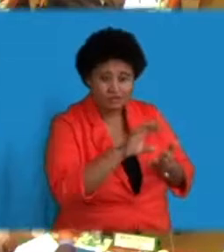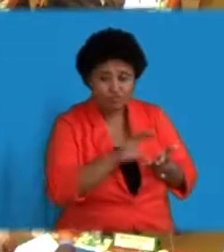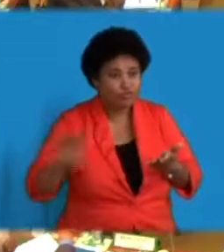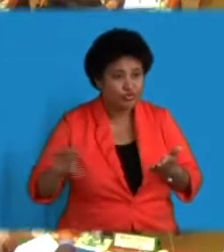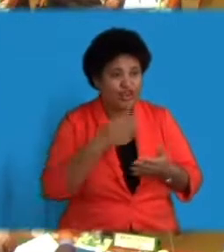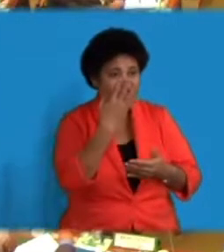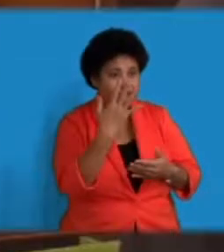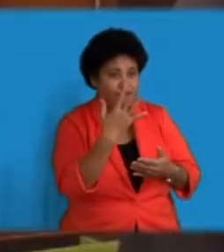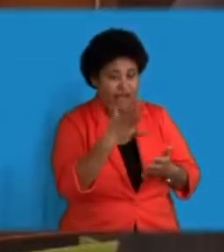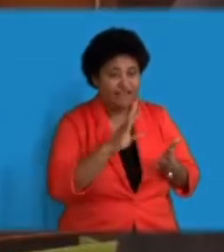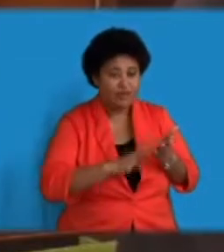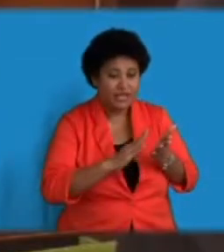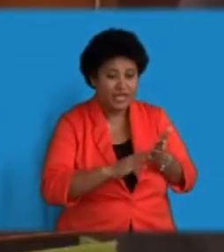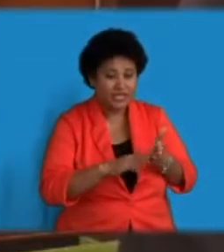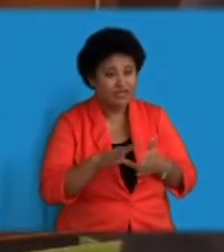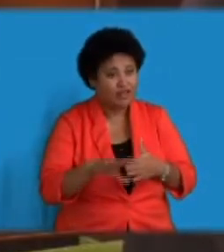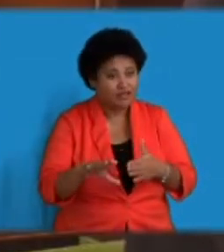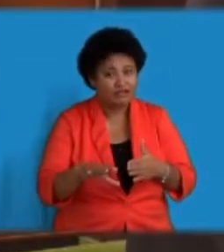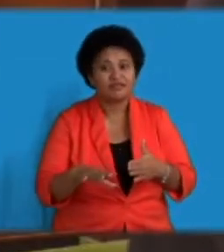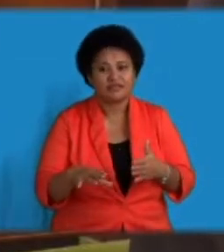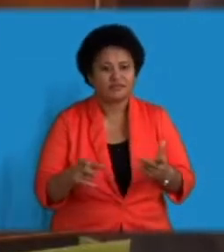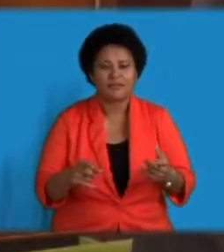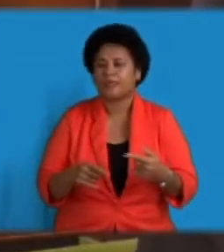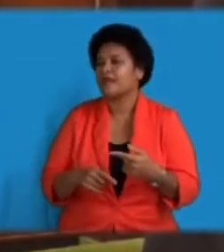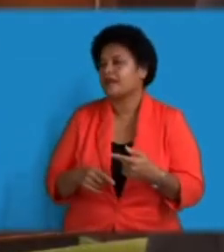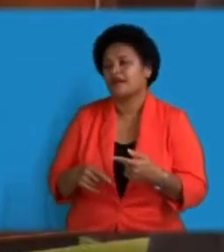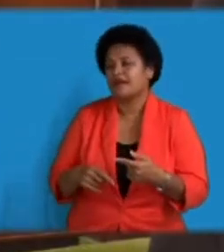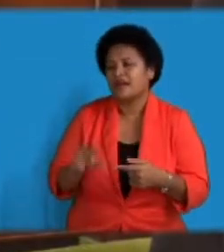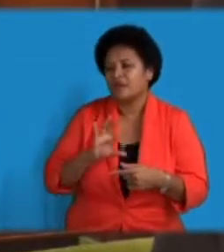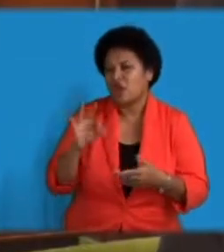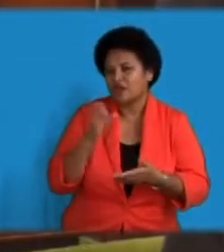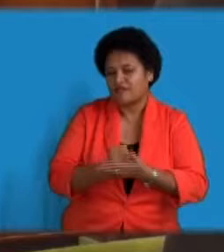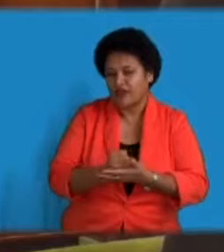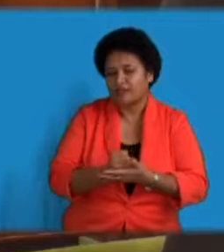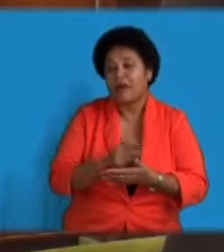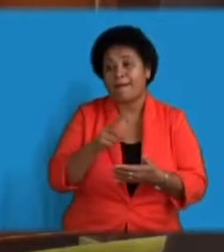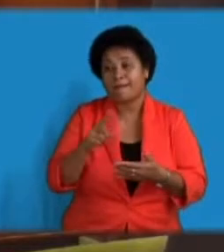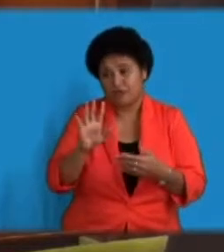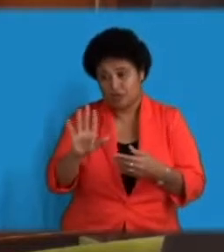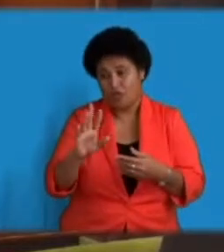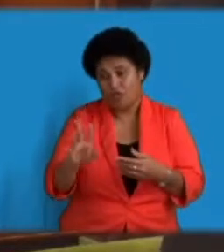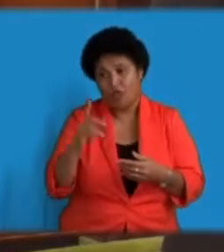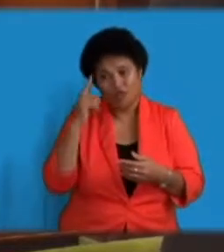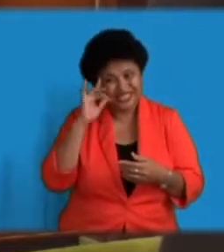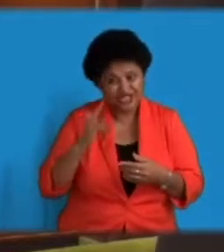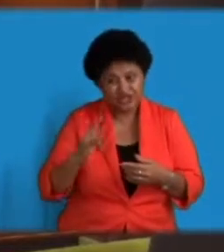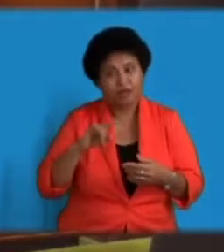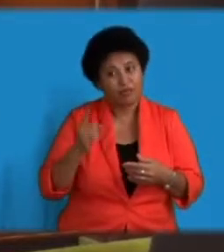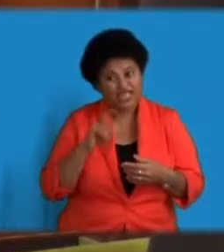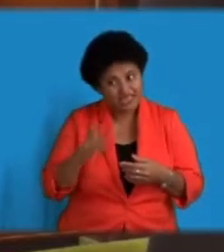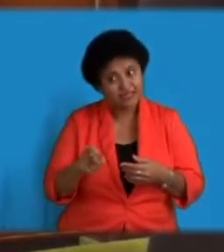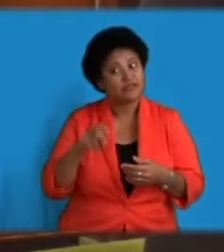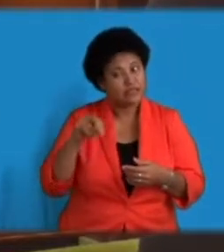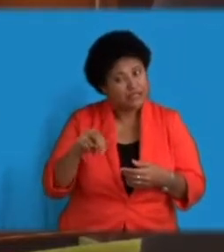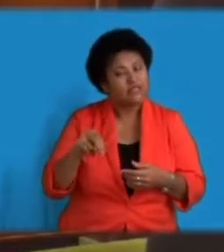Onus is on you. Madam Speaker, I will not confirm to the recommendation, but if as the need arises, it's the prerogative of the